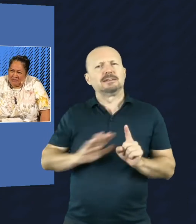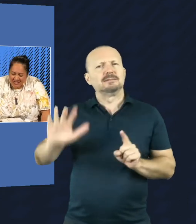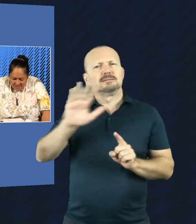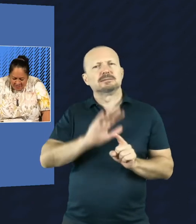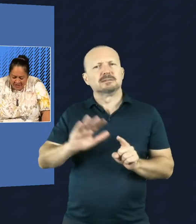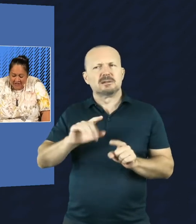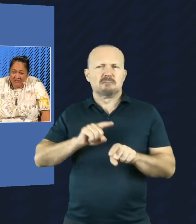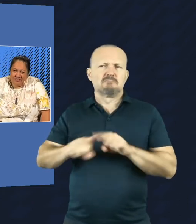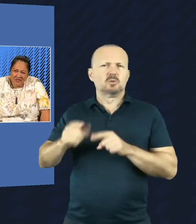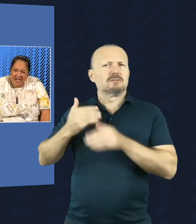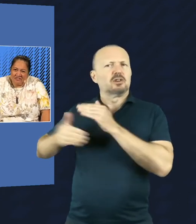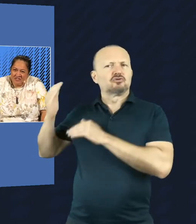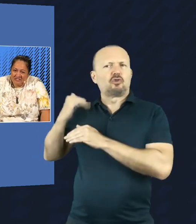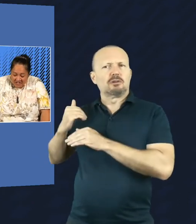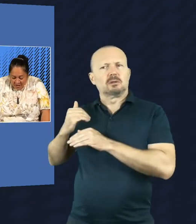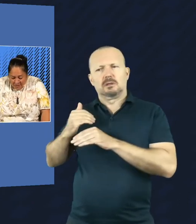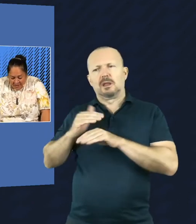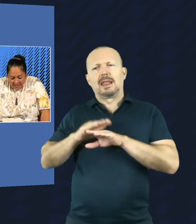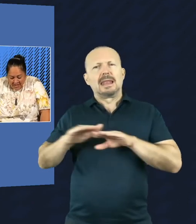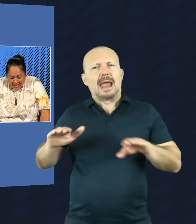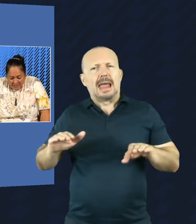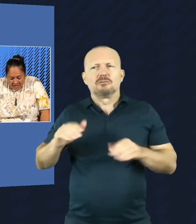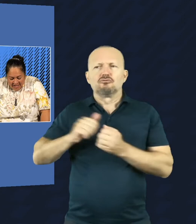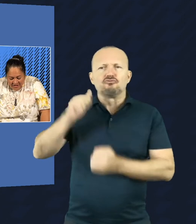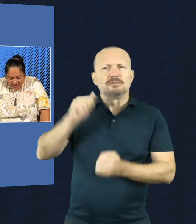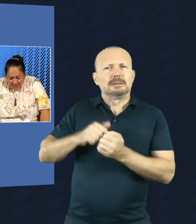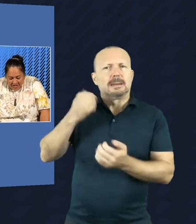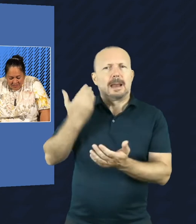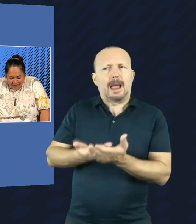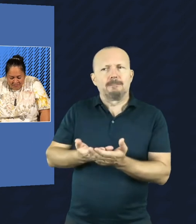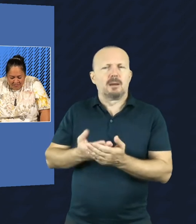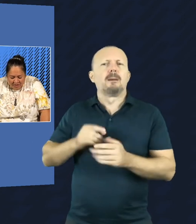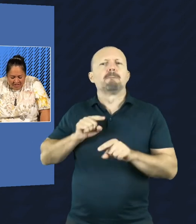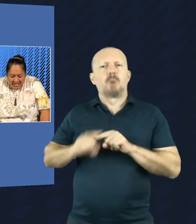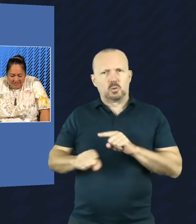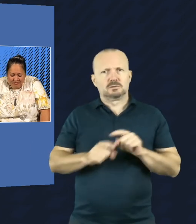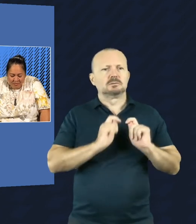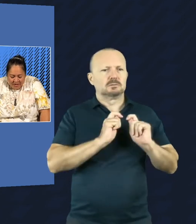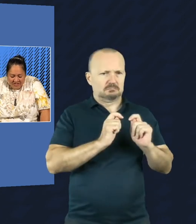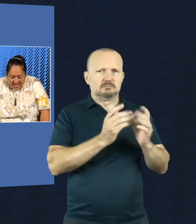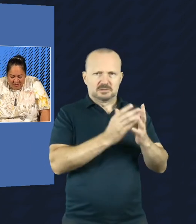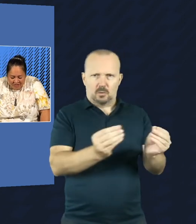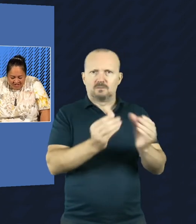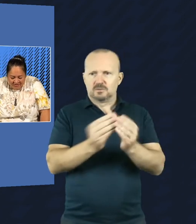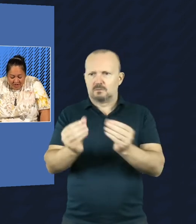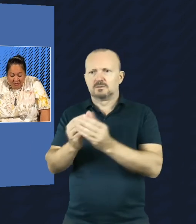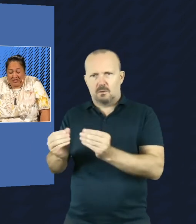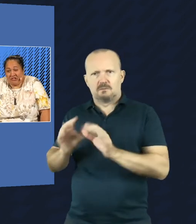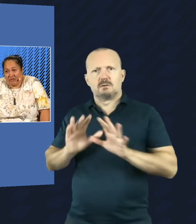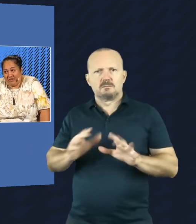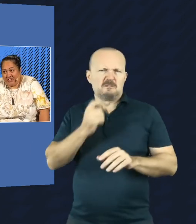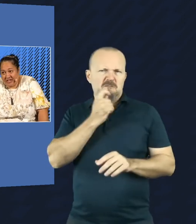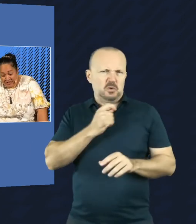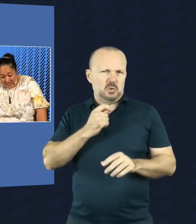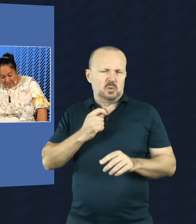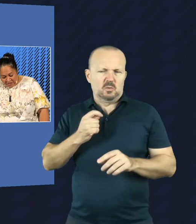most of them have been settled, with a few handful left to go. And Māori have taken progressively more